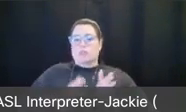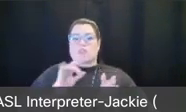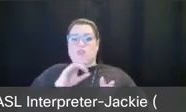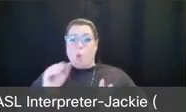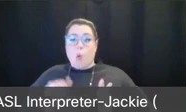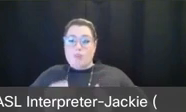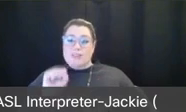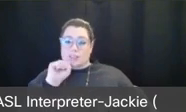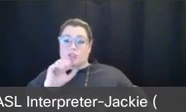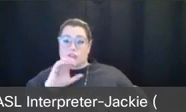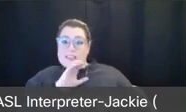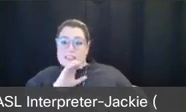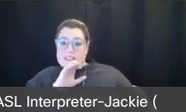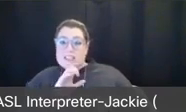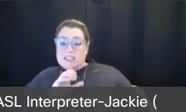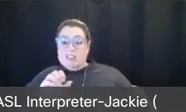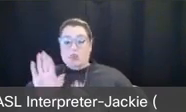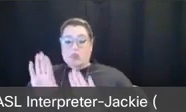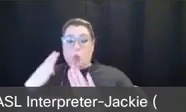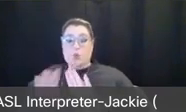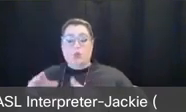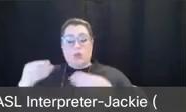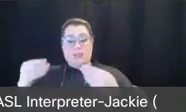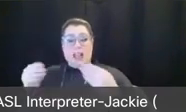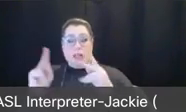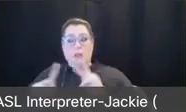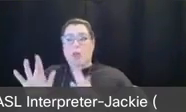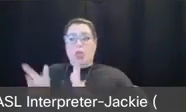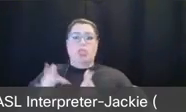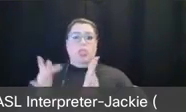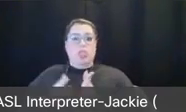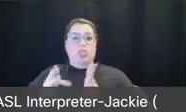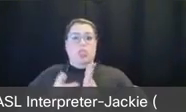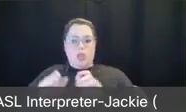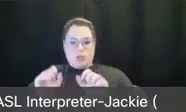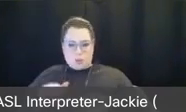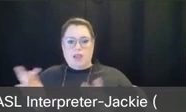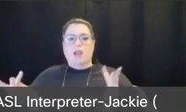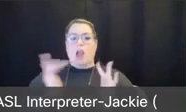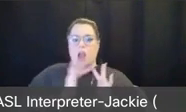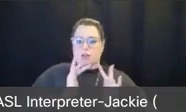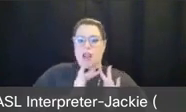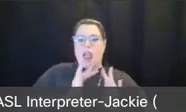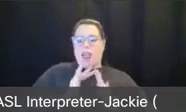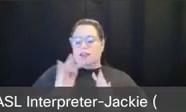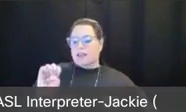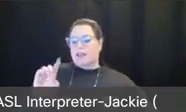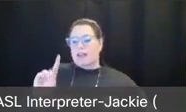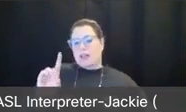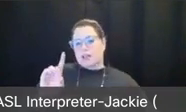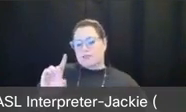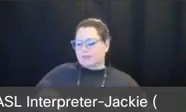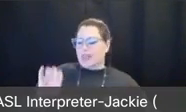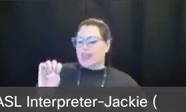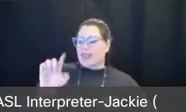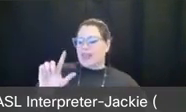is a great resource for legal rights and discussions in every context, but obviously home